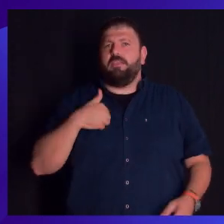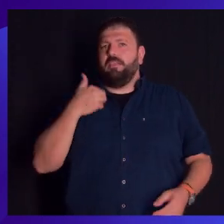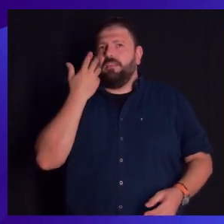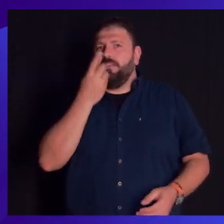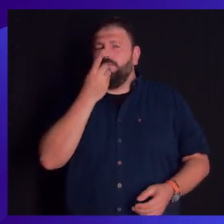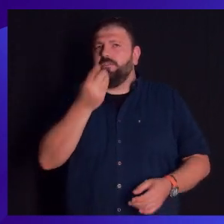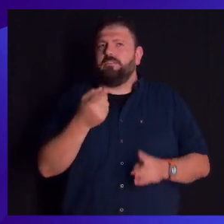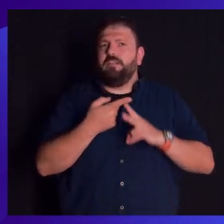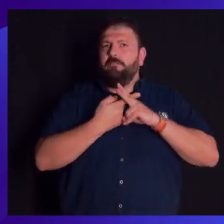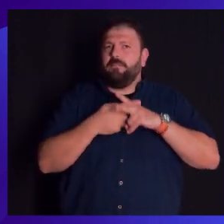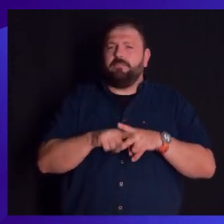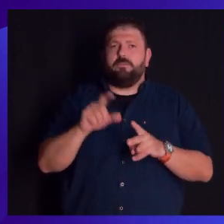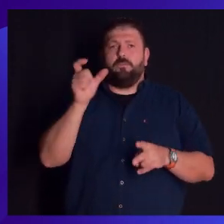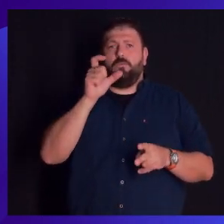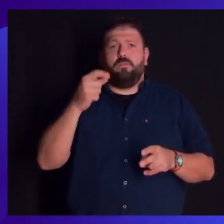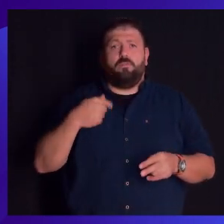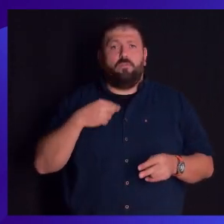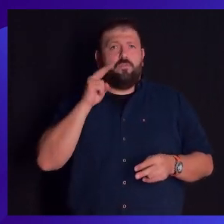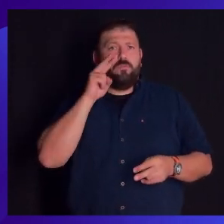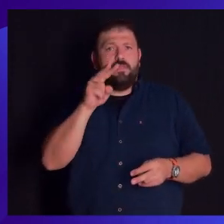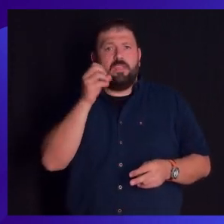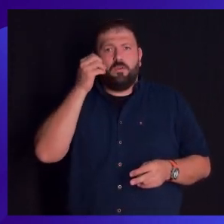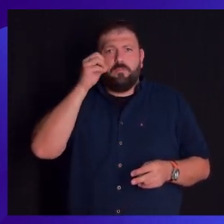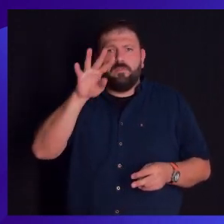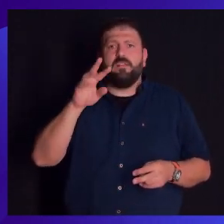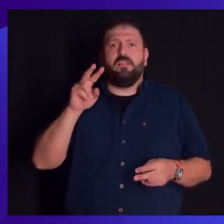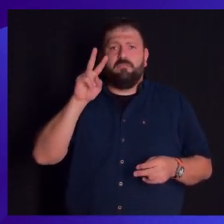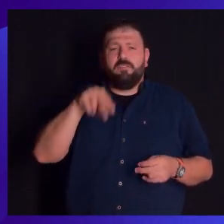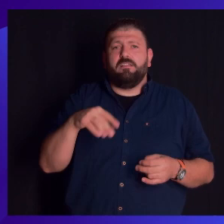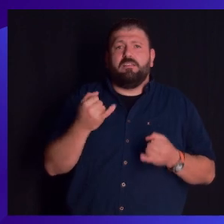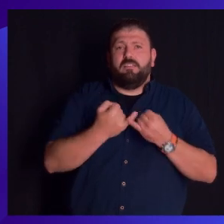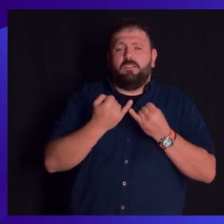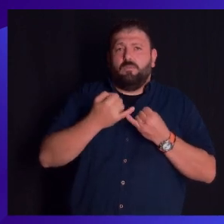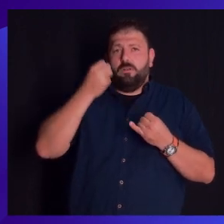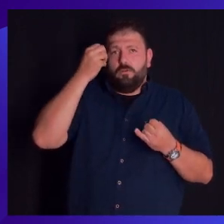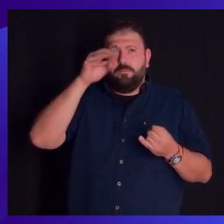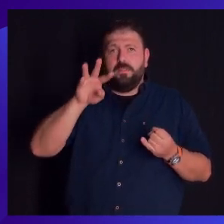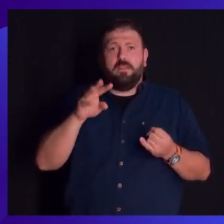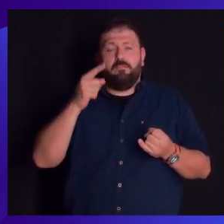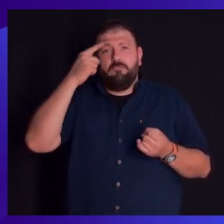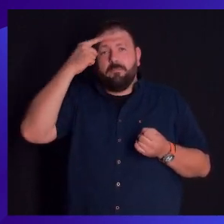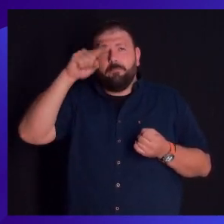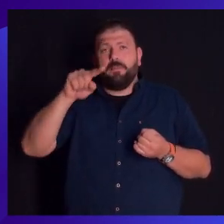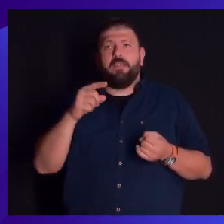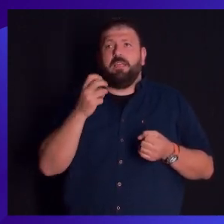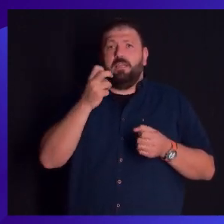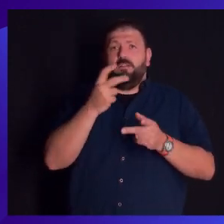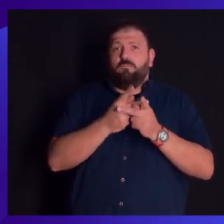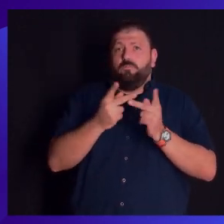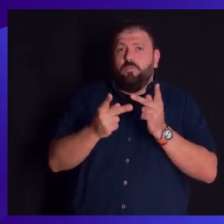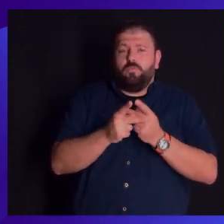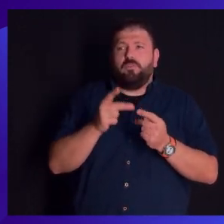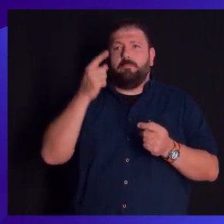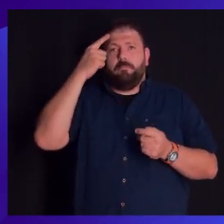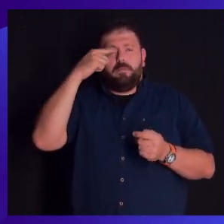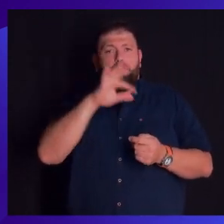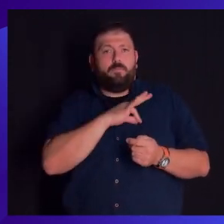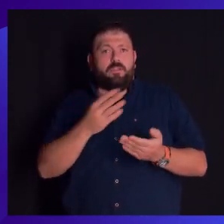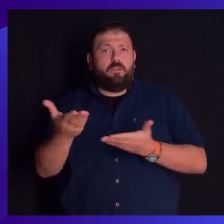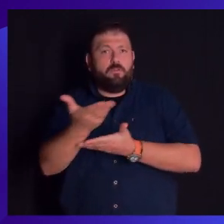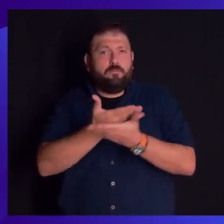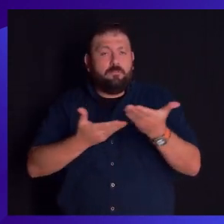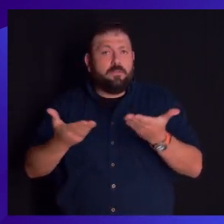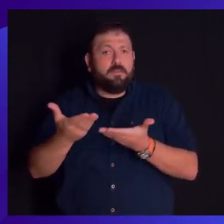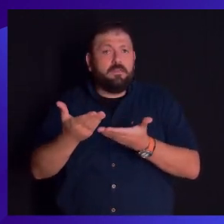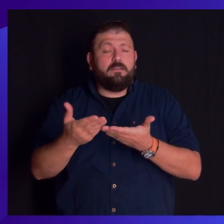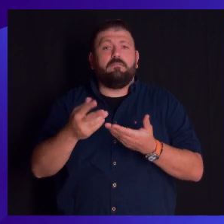is since the beginning, when I've read Omnilife, because I was looking for these